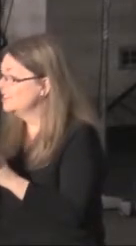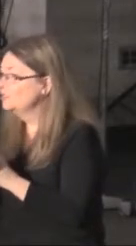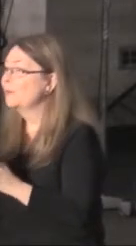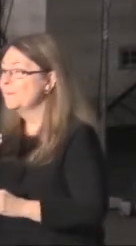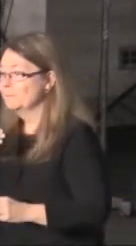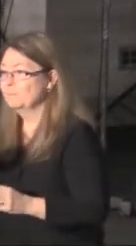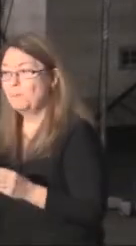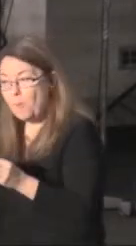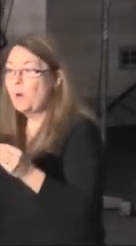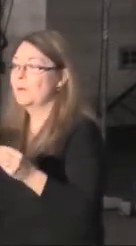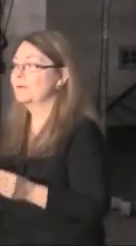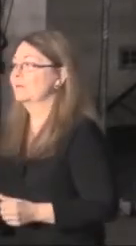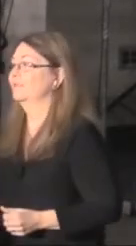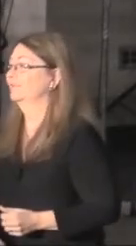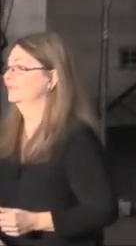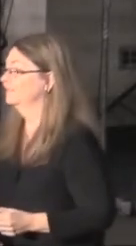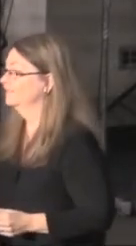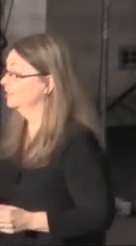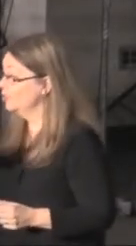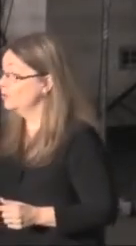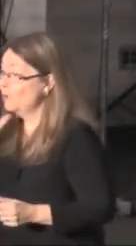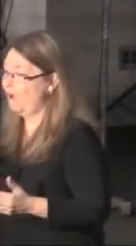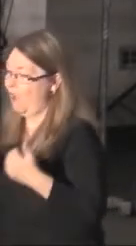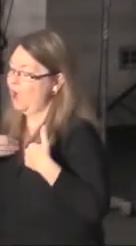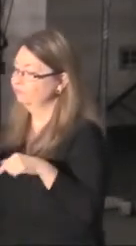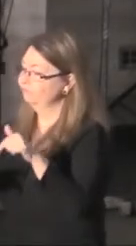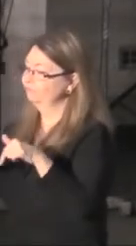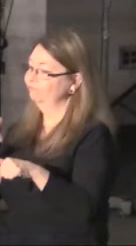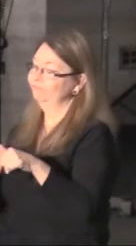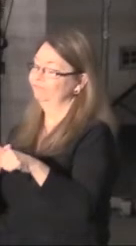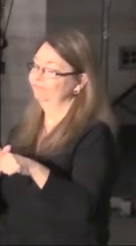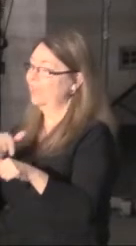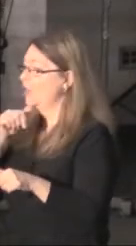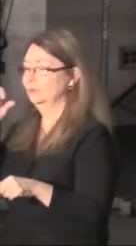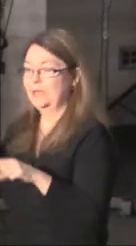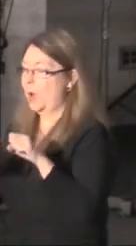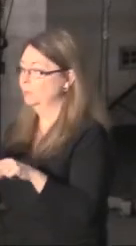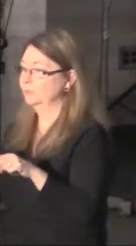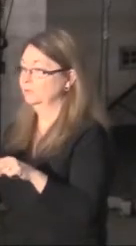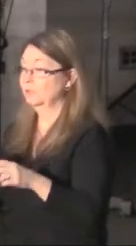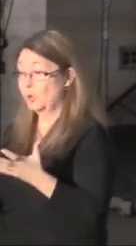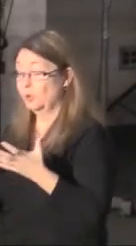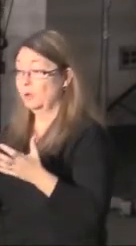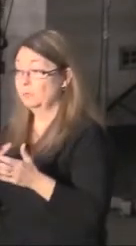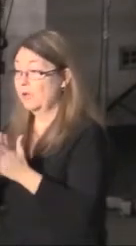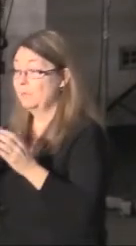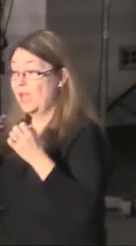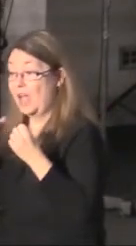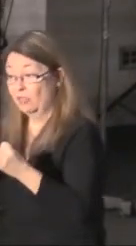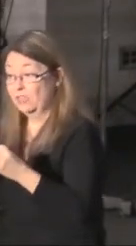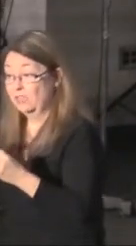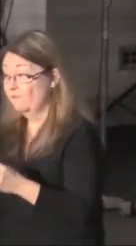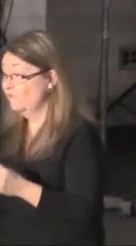situation to share the gospel. You see, you are going to have setbacks this year. There's no doubt about it. You're trying to get healthy and fit. You're going to have setbacks. You're going to mess